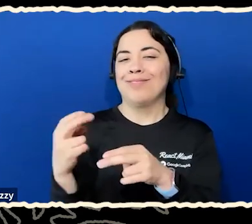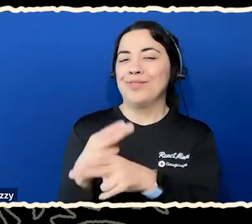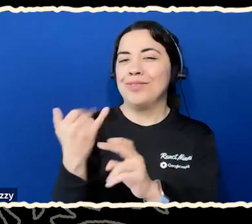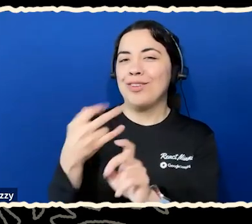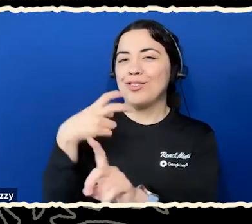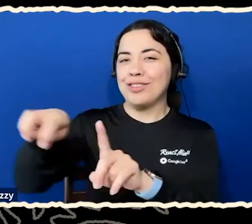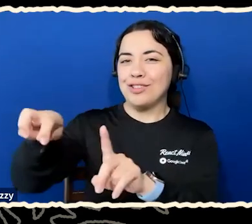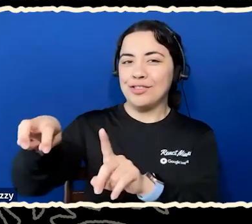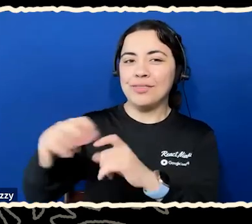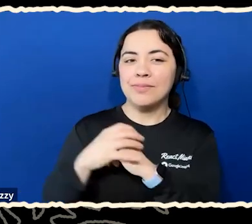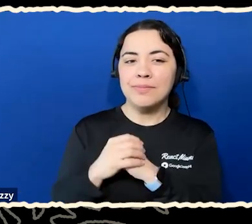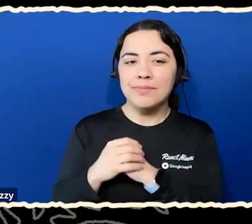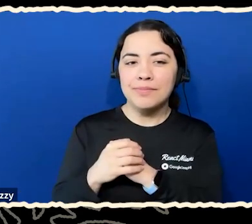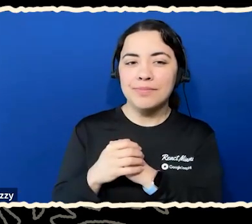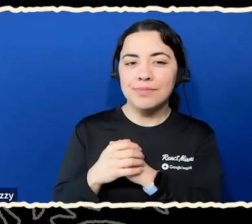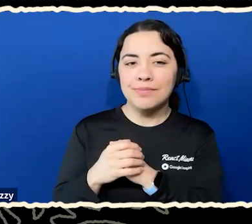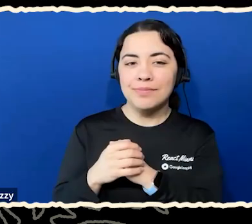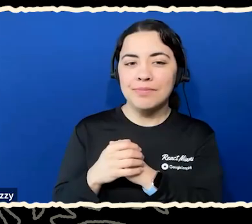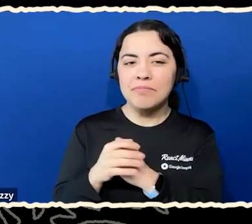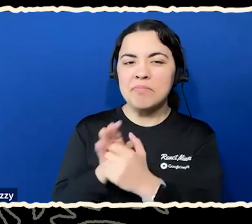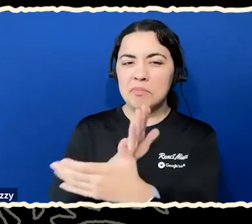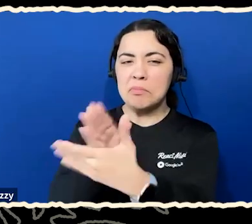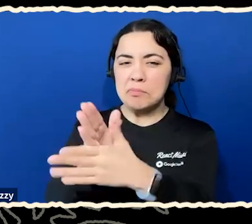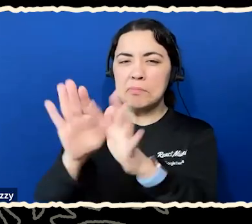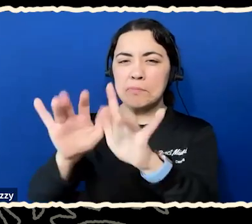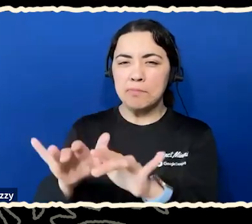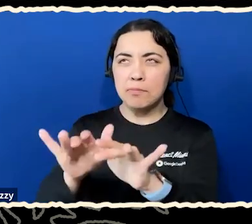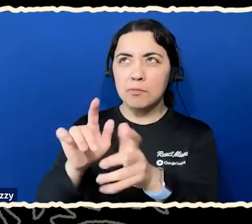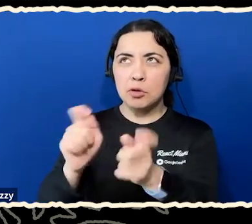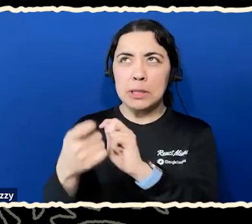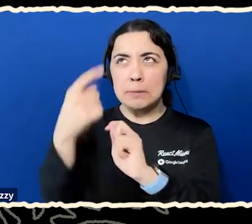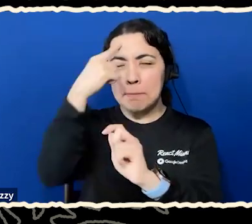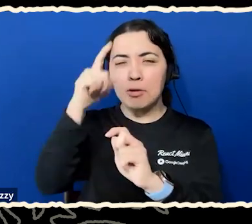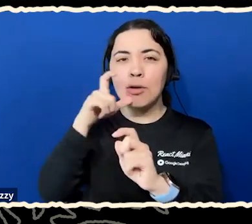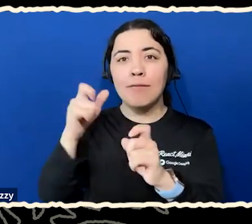We can interrupt them. We can change our mind without waiting for all the content to load